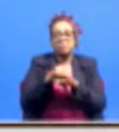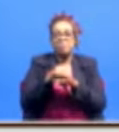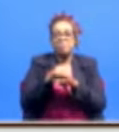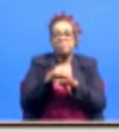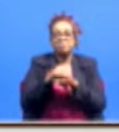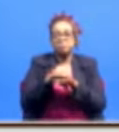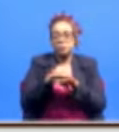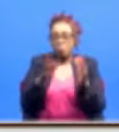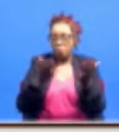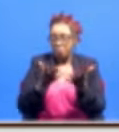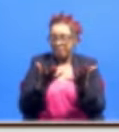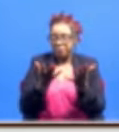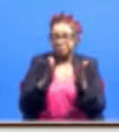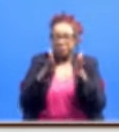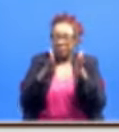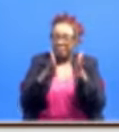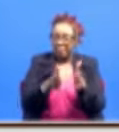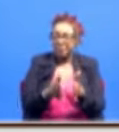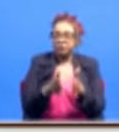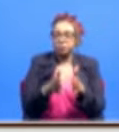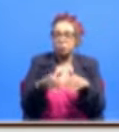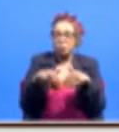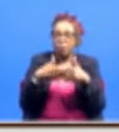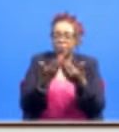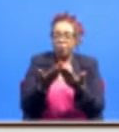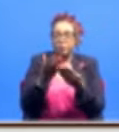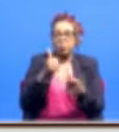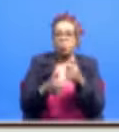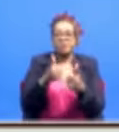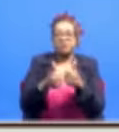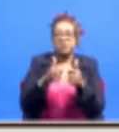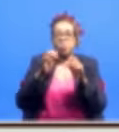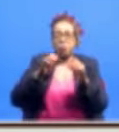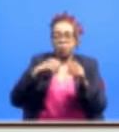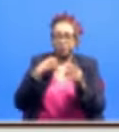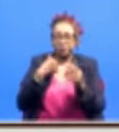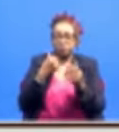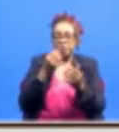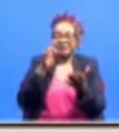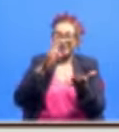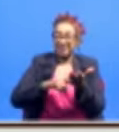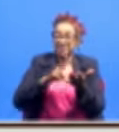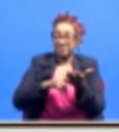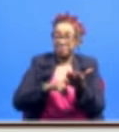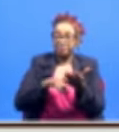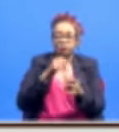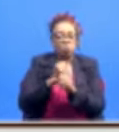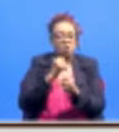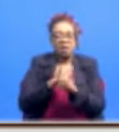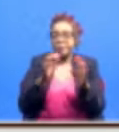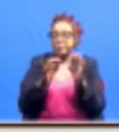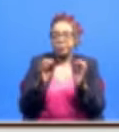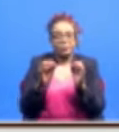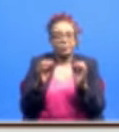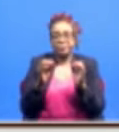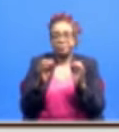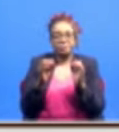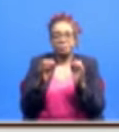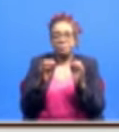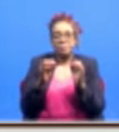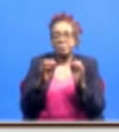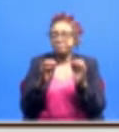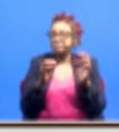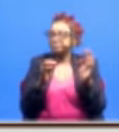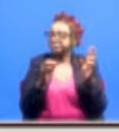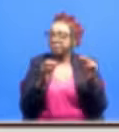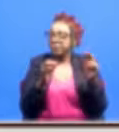the person or the body which was supposed to ascertain certain standard didn't do its work. That's what I thought. So, no.